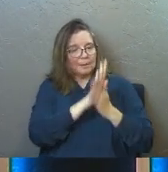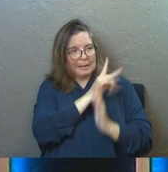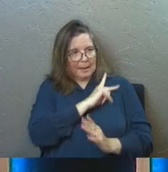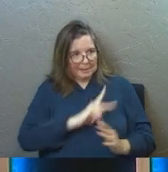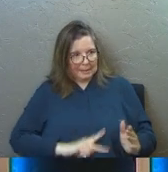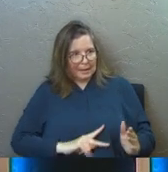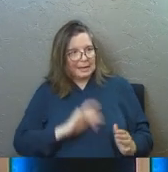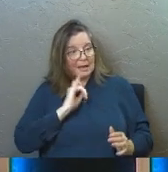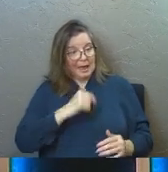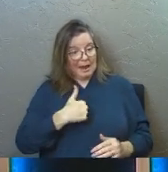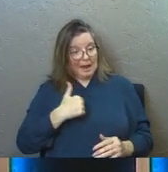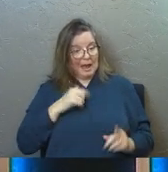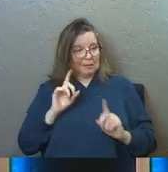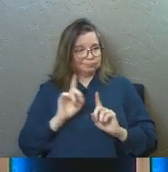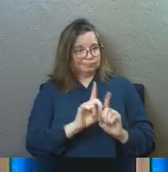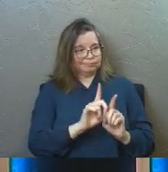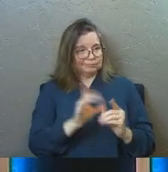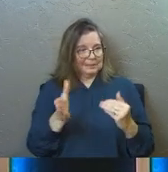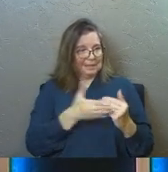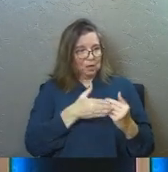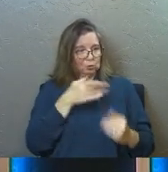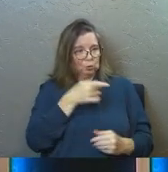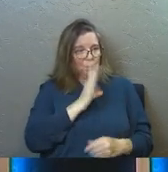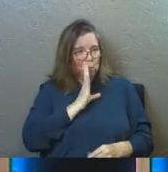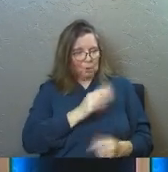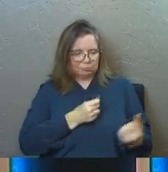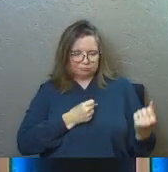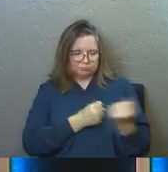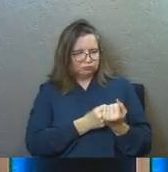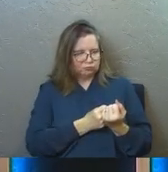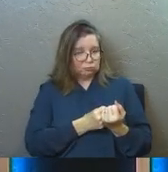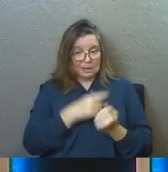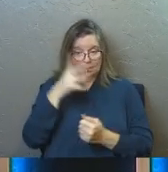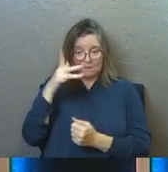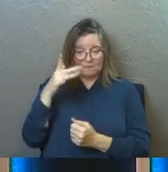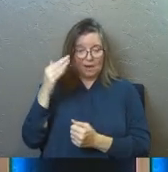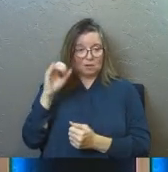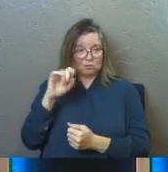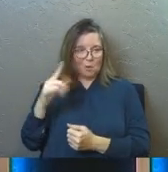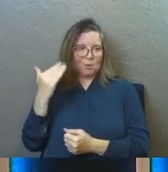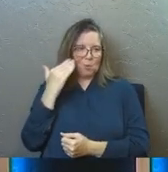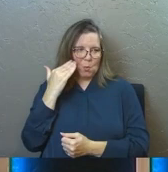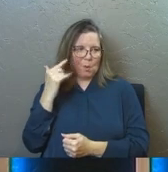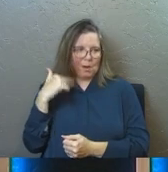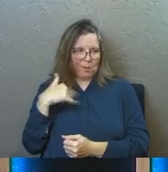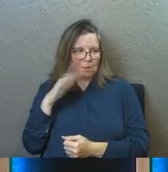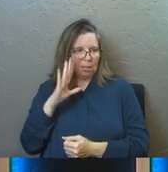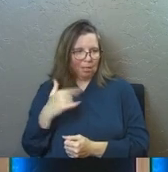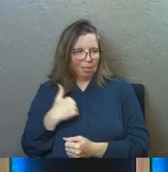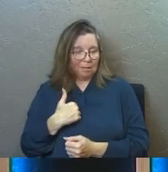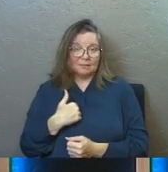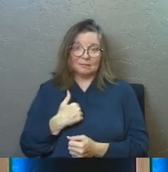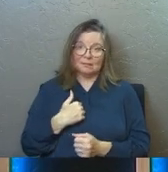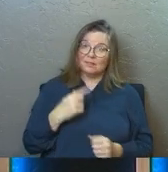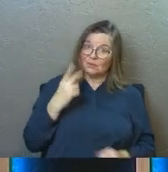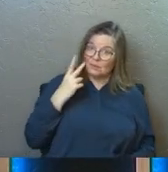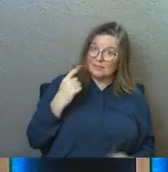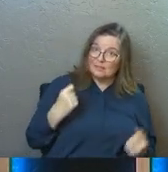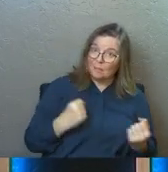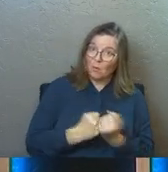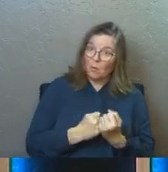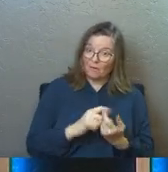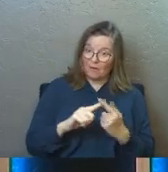king of Israel, and I will be next to you, as my father Saul is well aware. You see the support from his